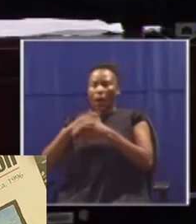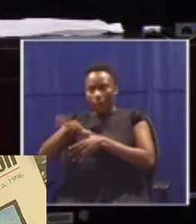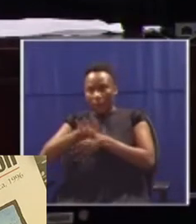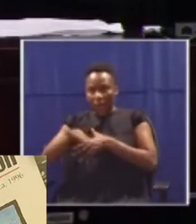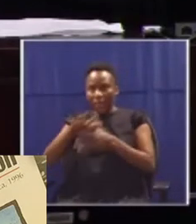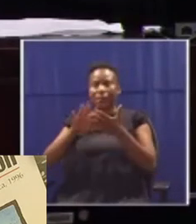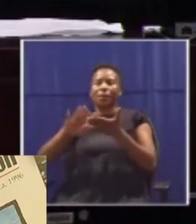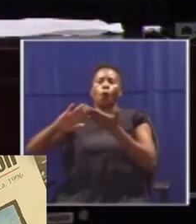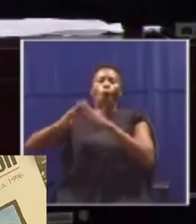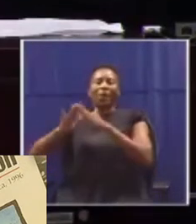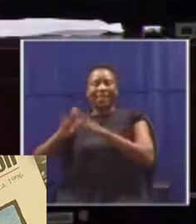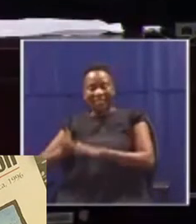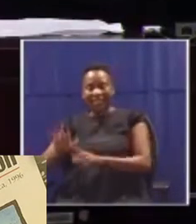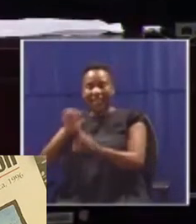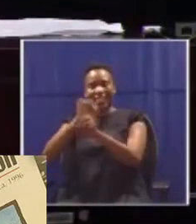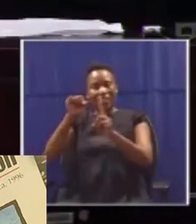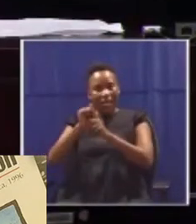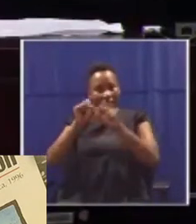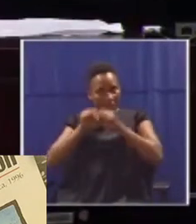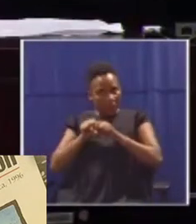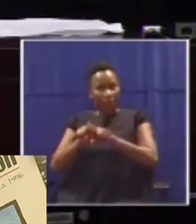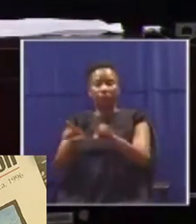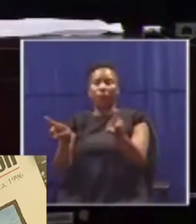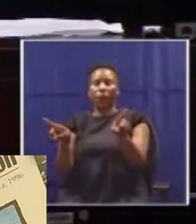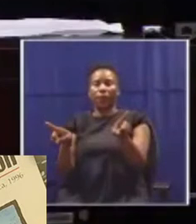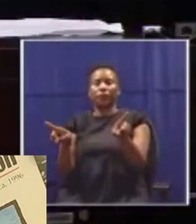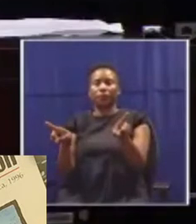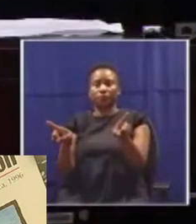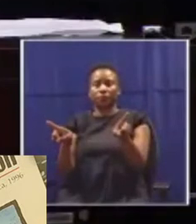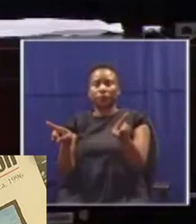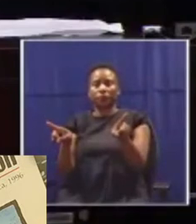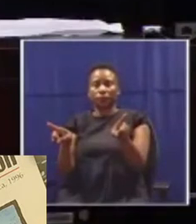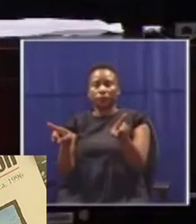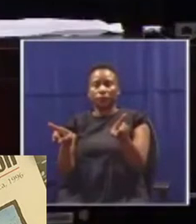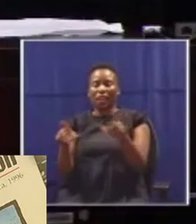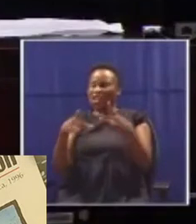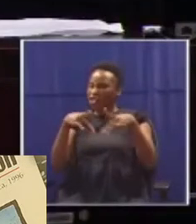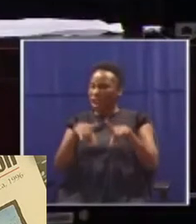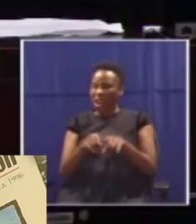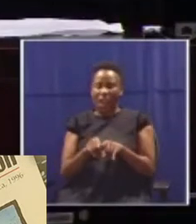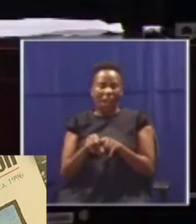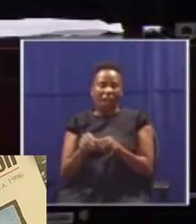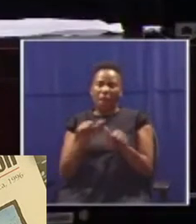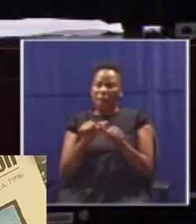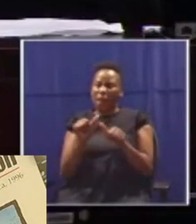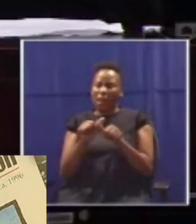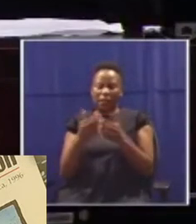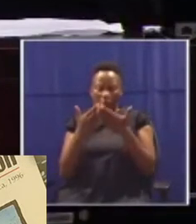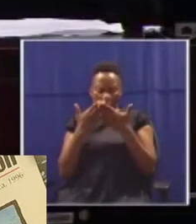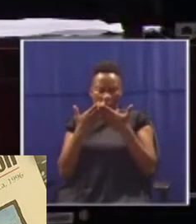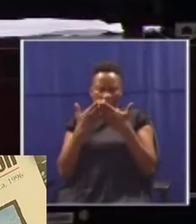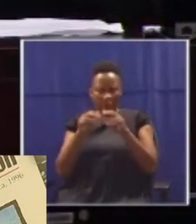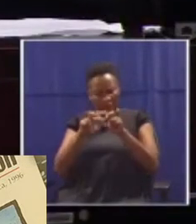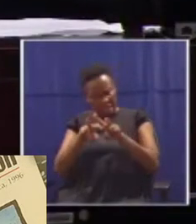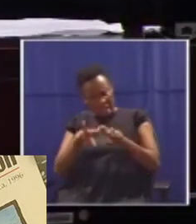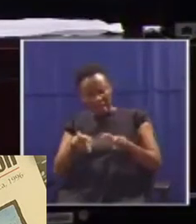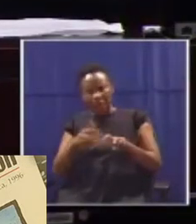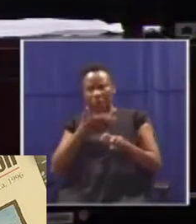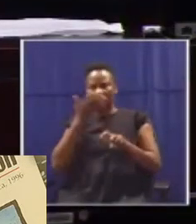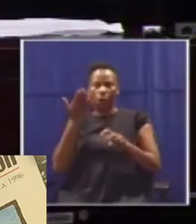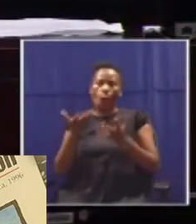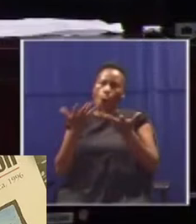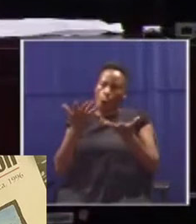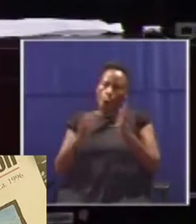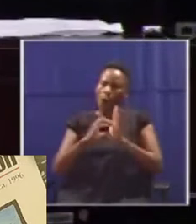communities, and society at large. Chair, there is no better case study or example in the